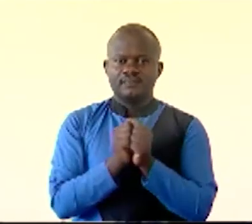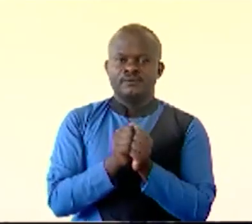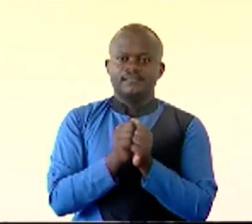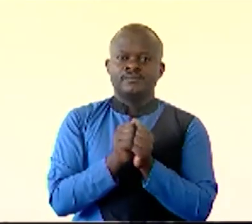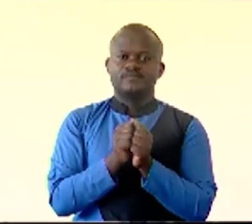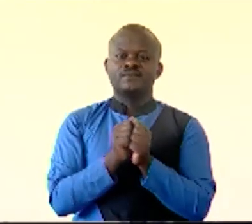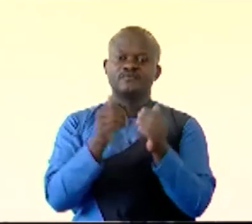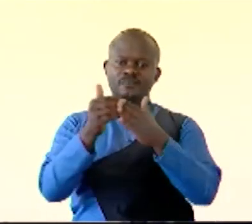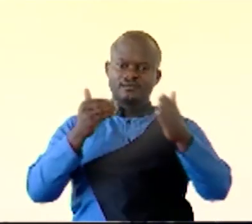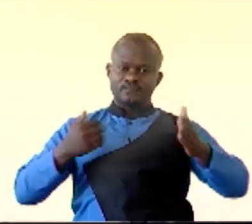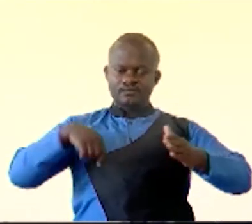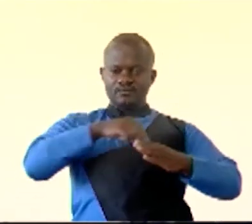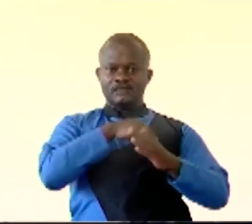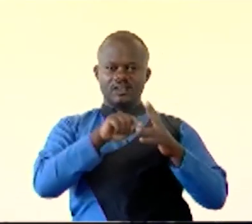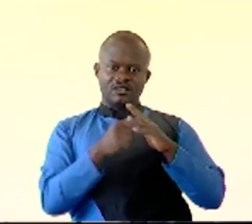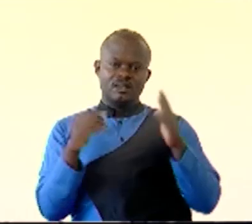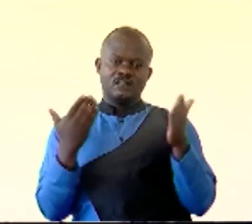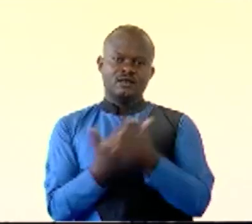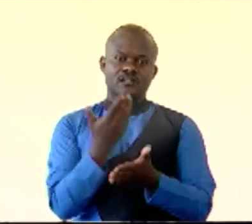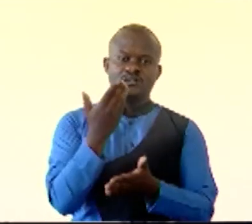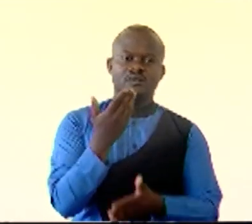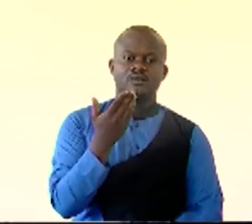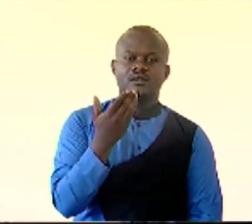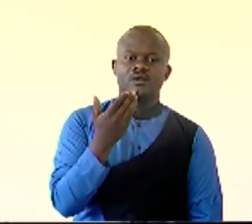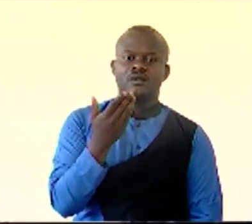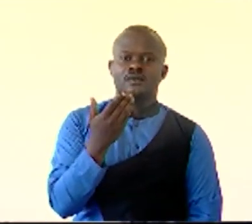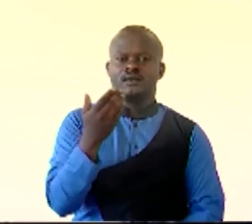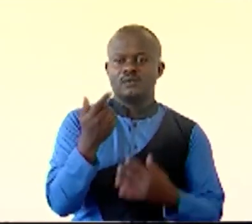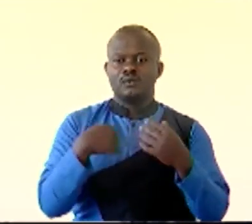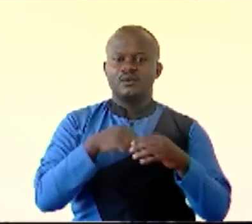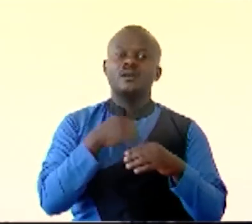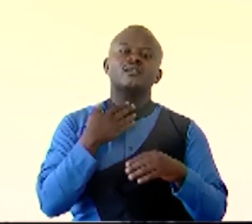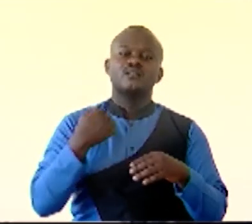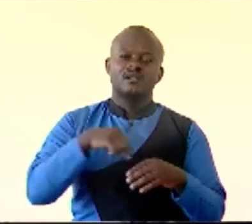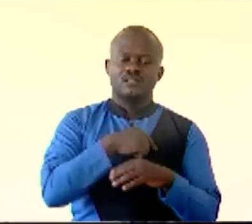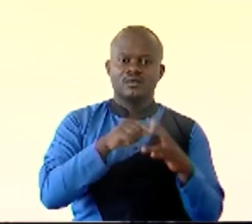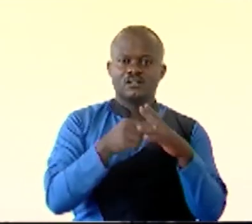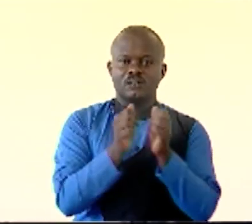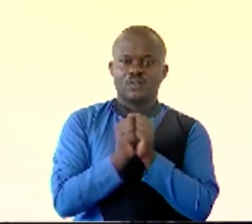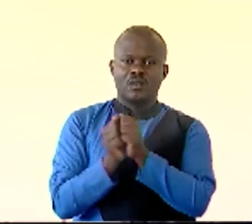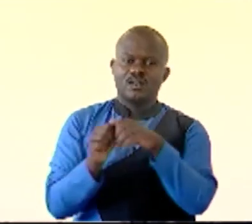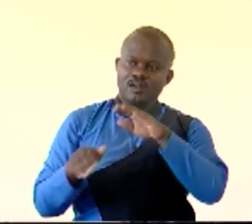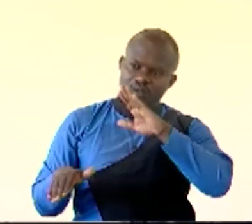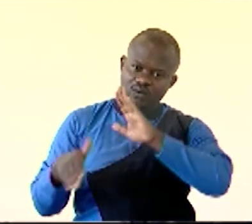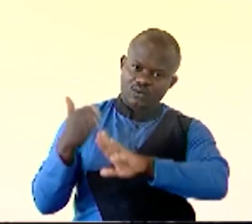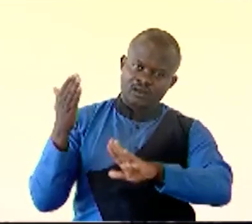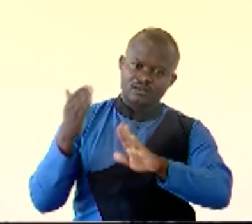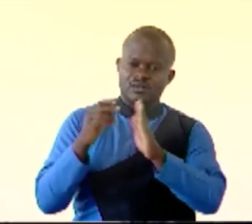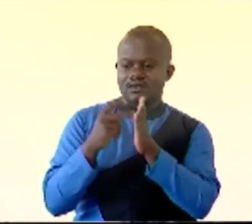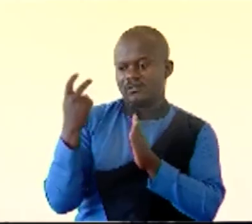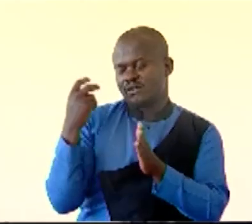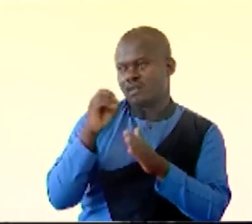Before we start our new lesson, I want us to start with a quick revision of what we